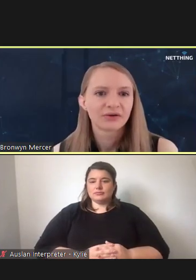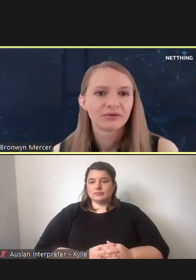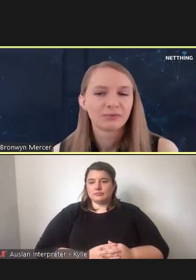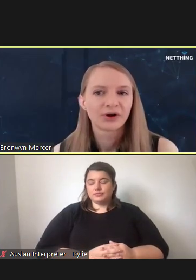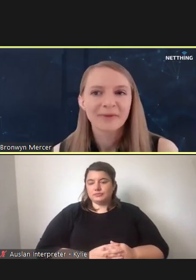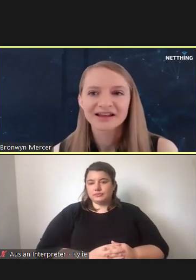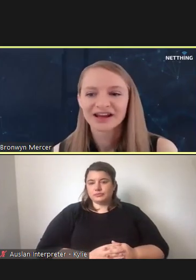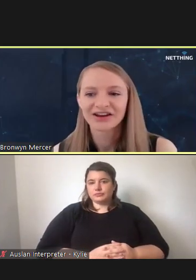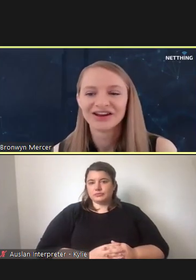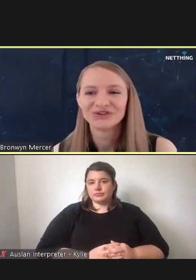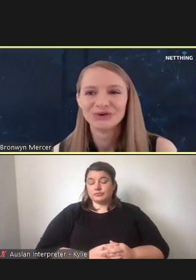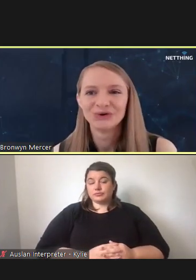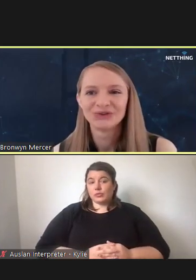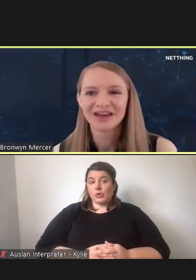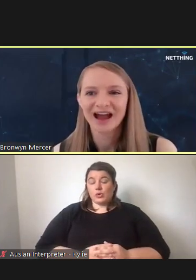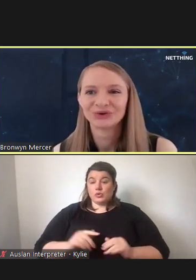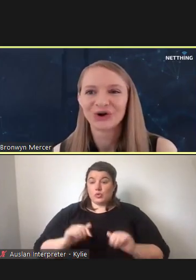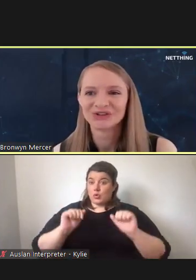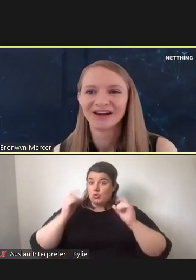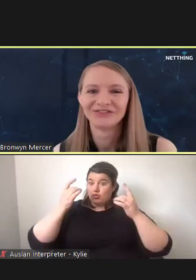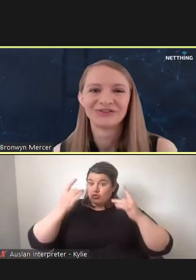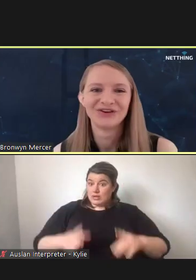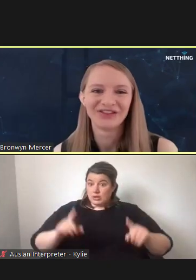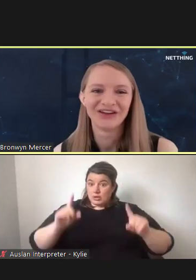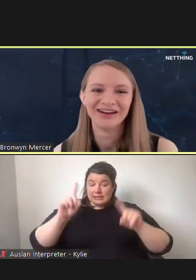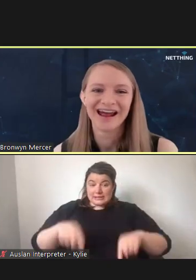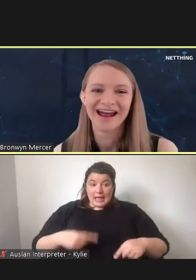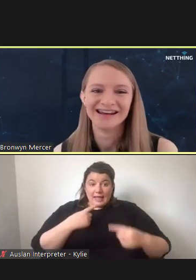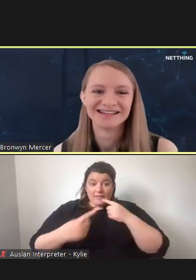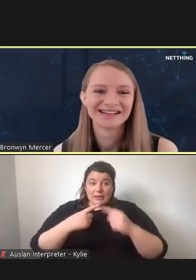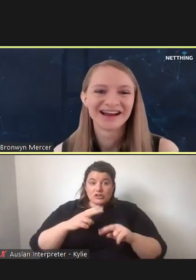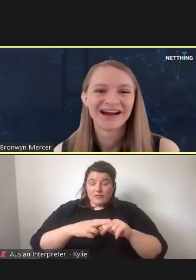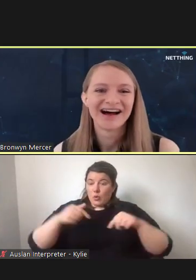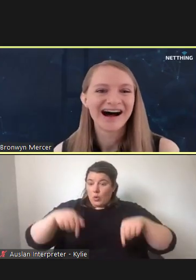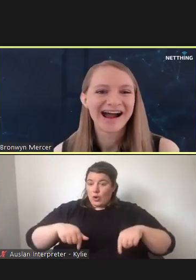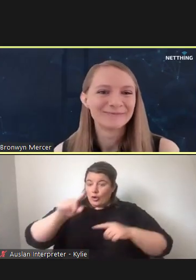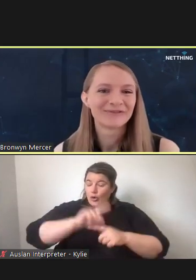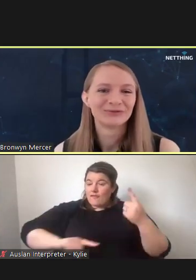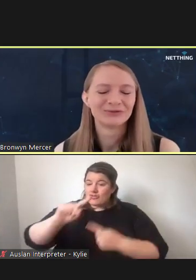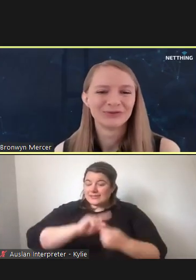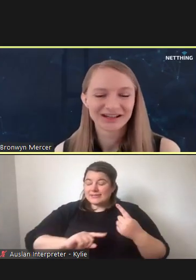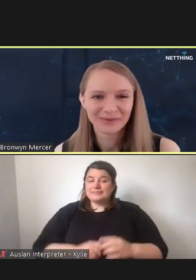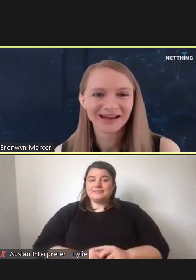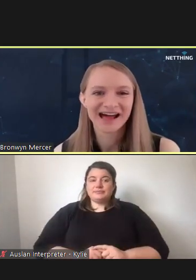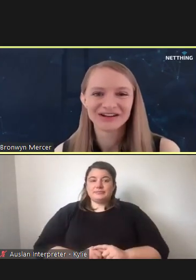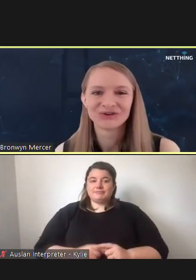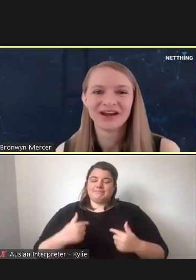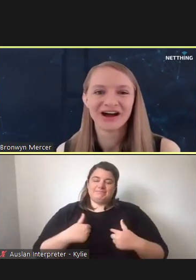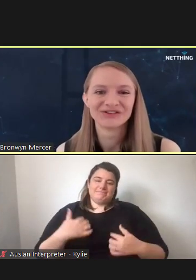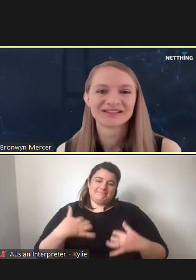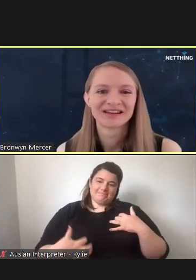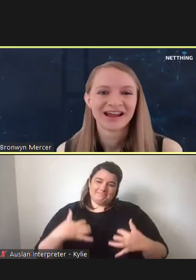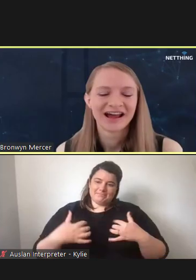So we're about to get into the actual content for NetThing, and I'm extremely excited